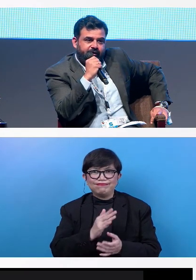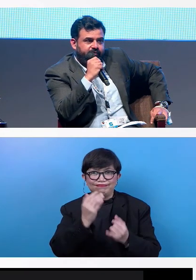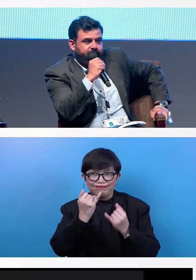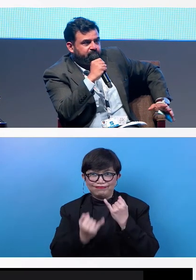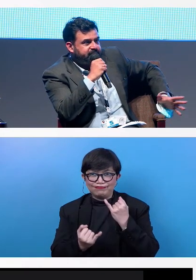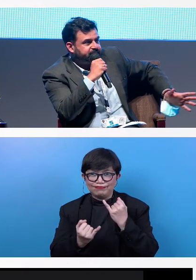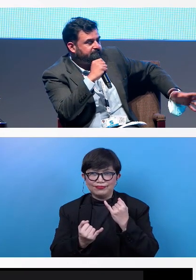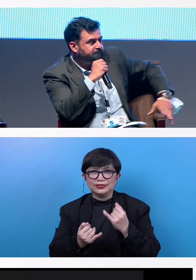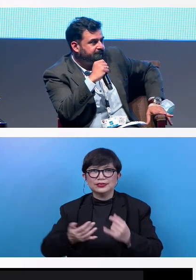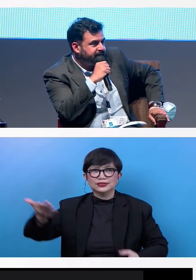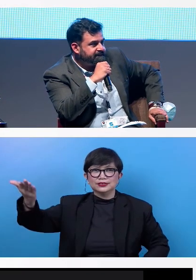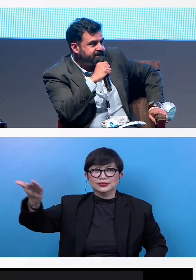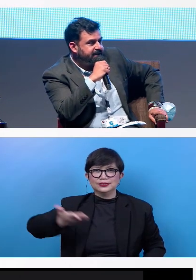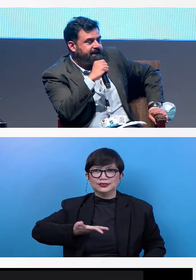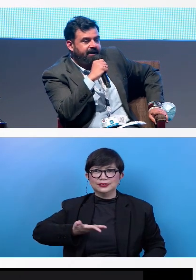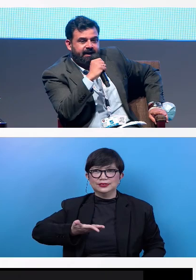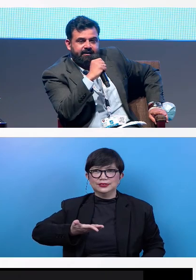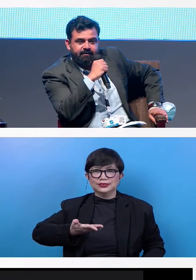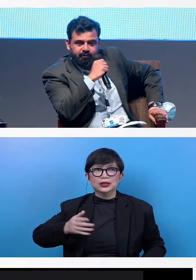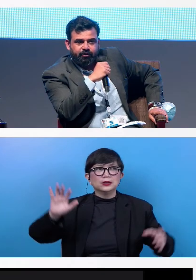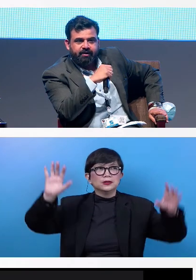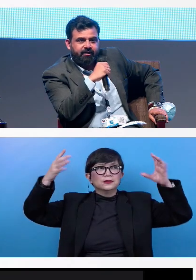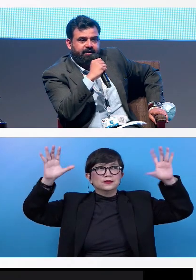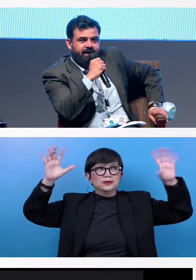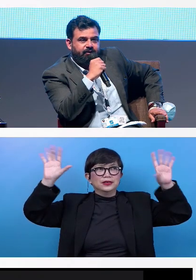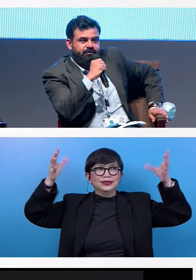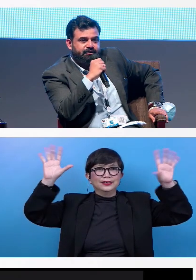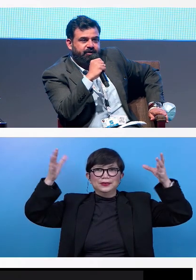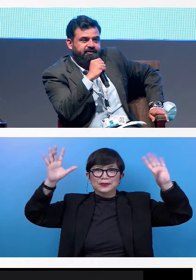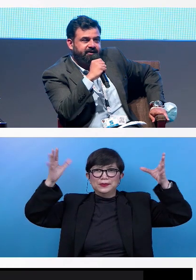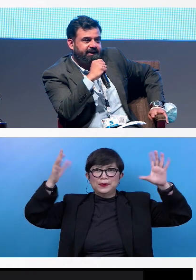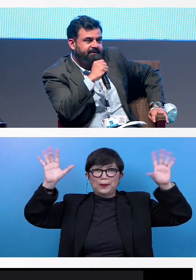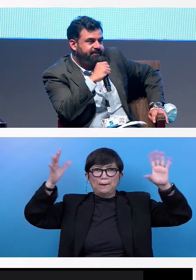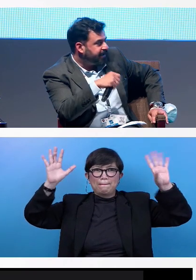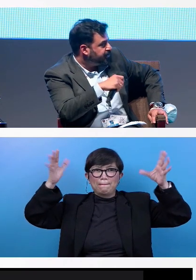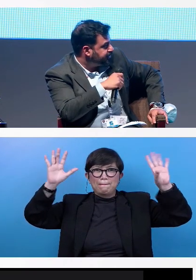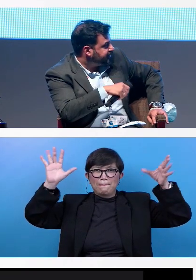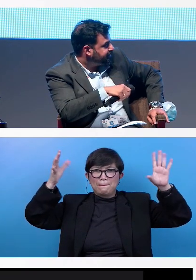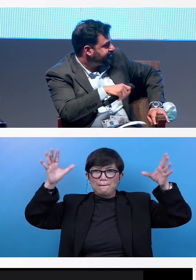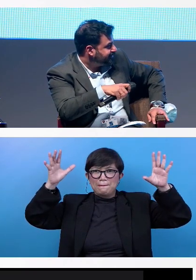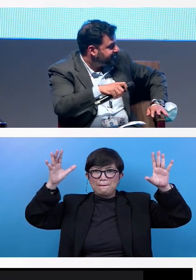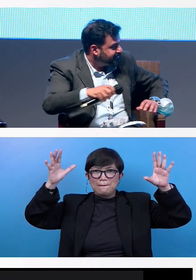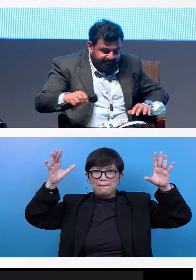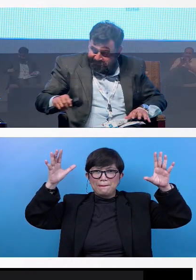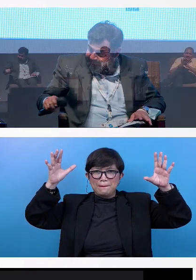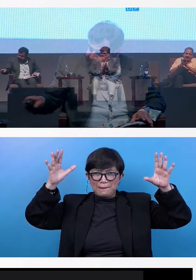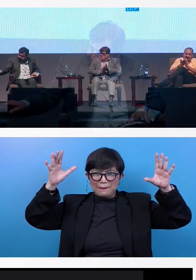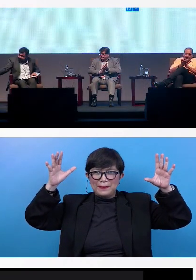room for a round of applause for our panelists, and both here and also joining us online. Thank you.